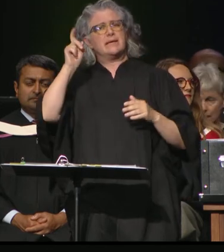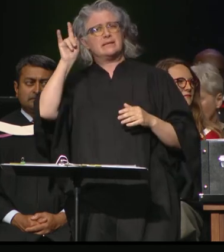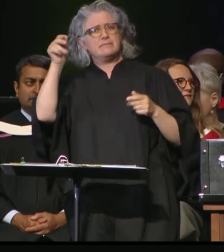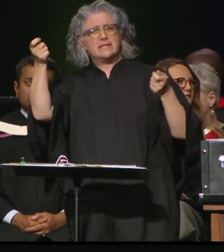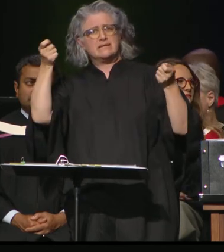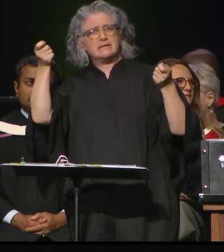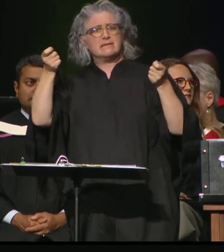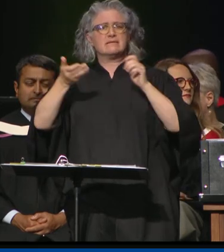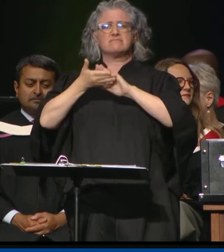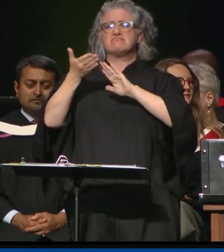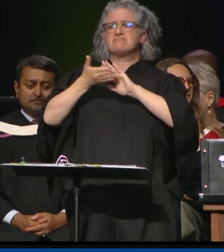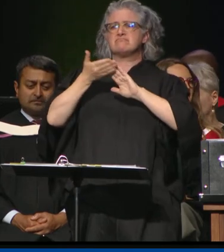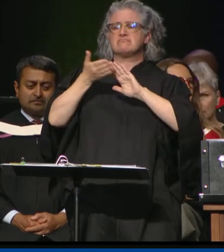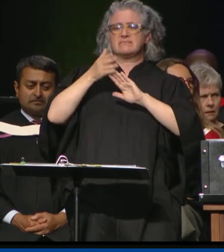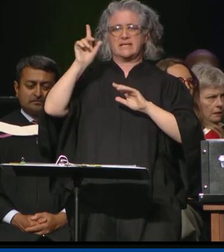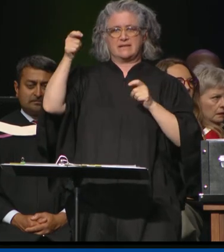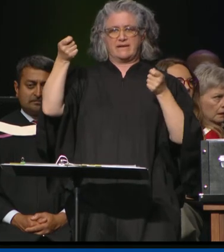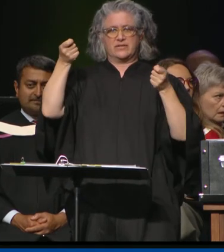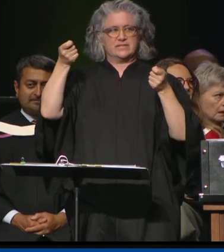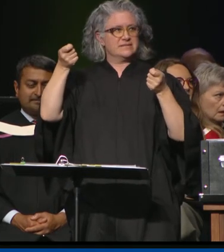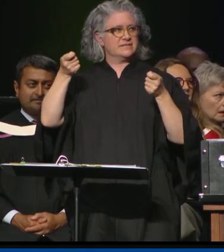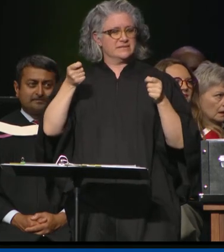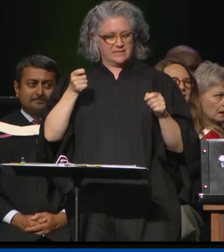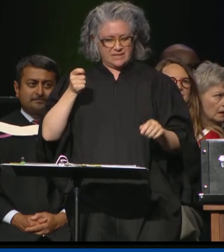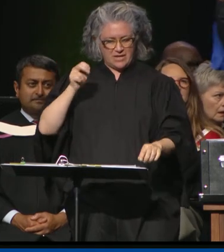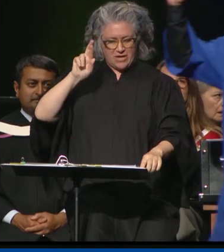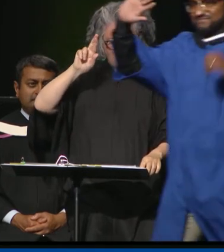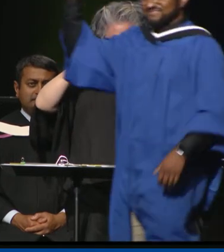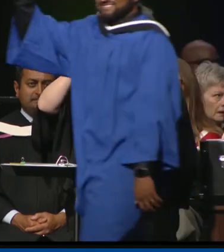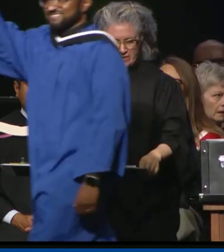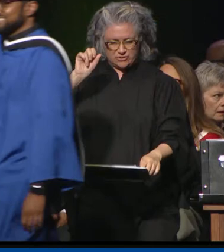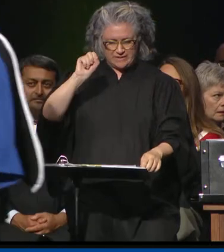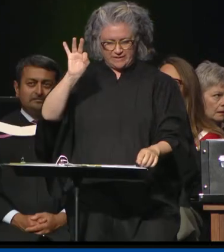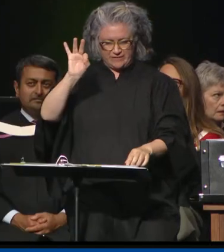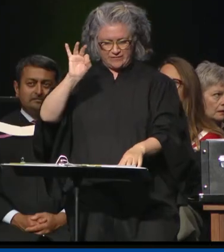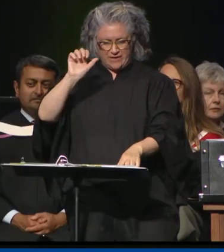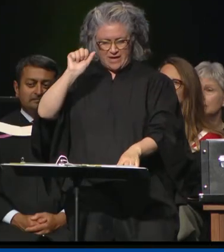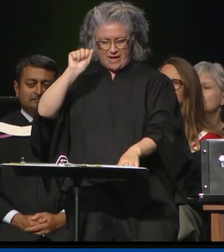Government. Rajiv Arulanathan.